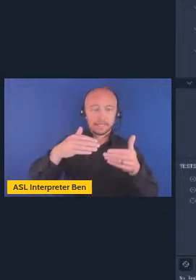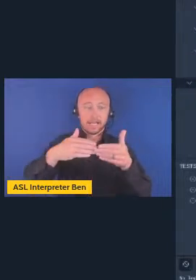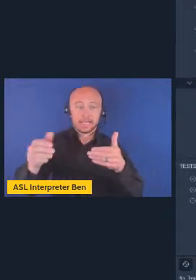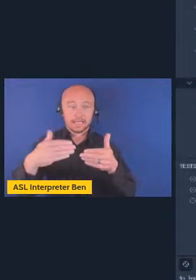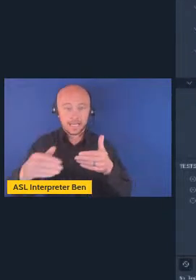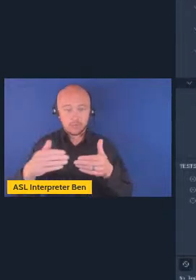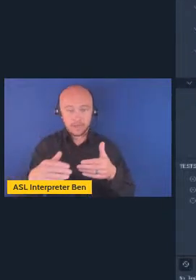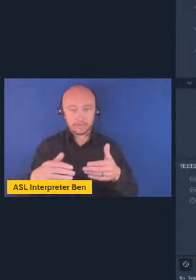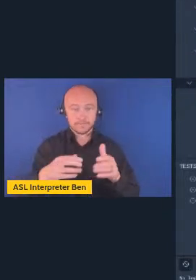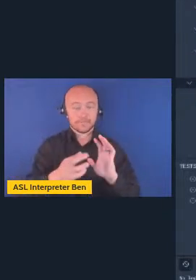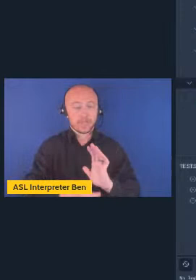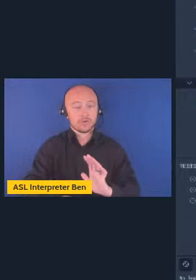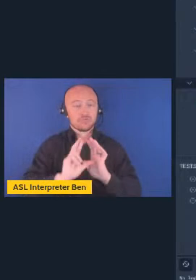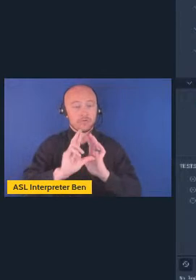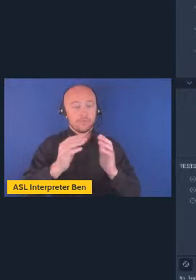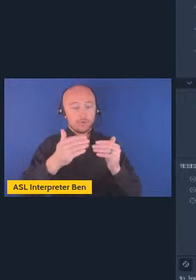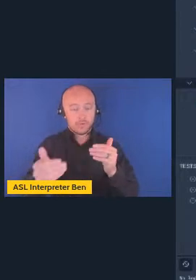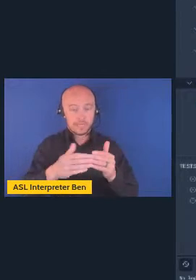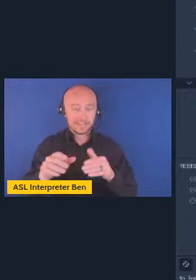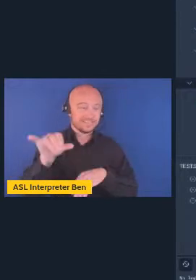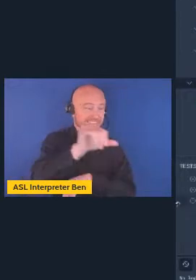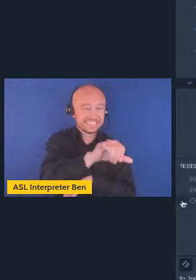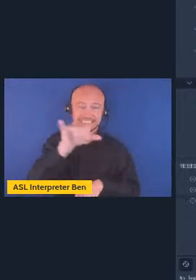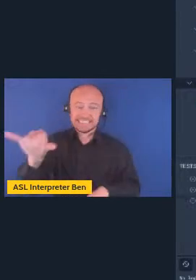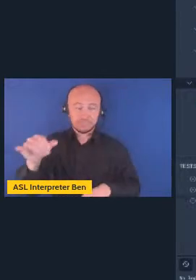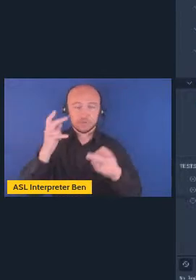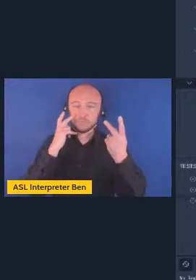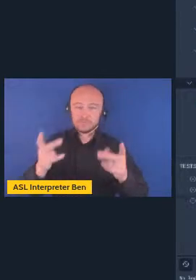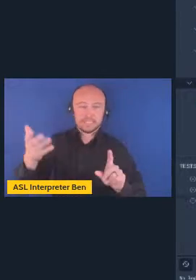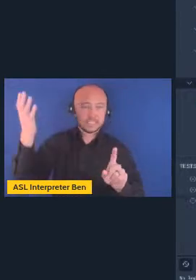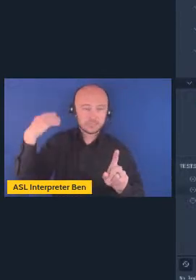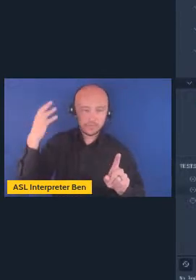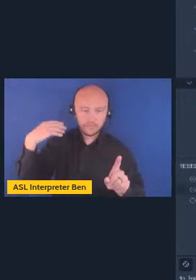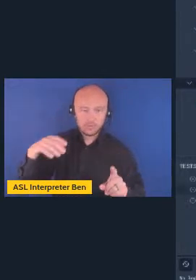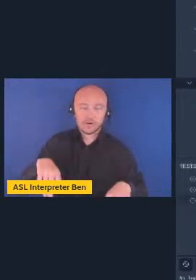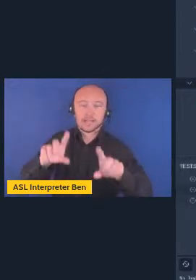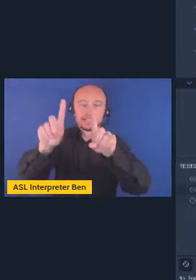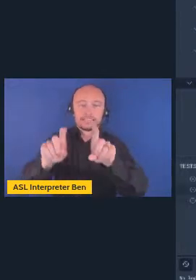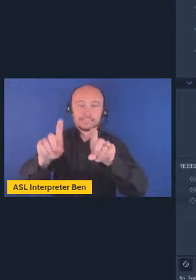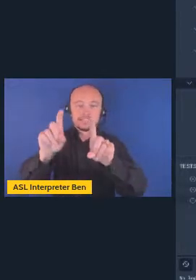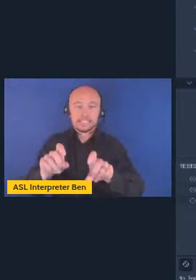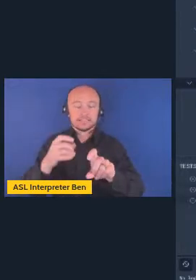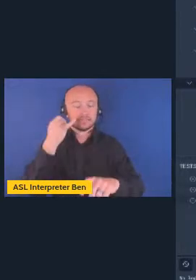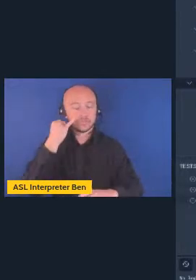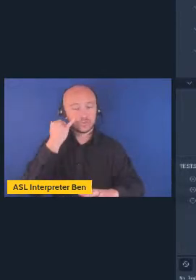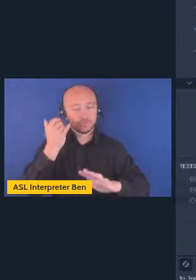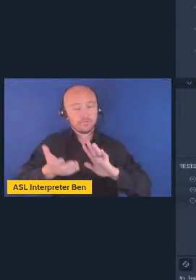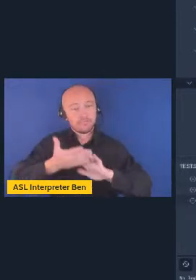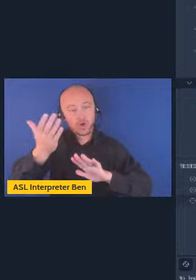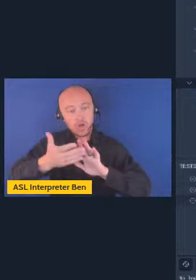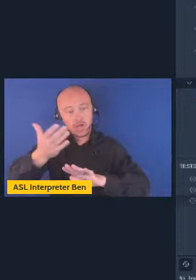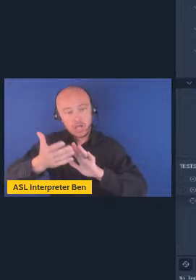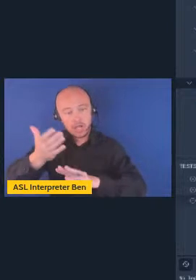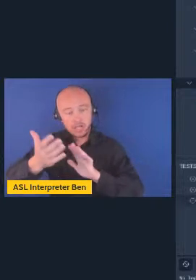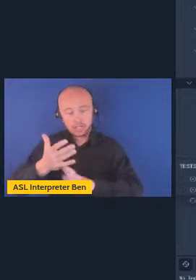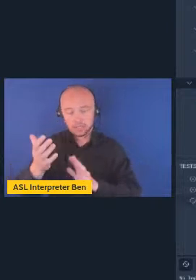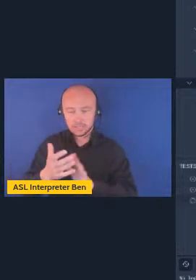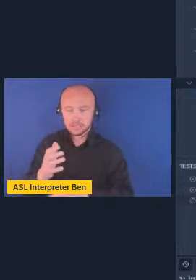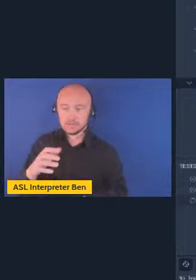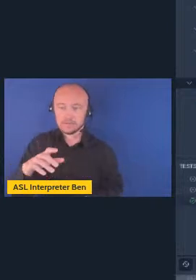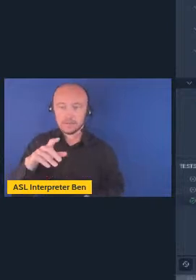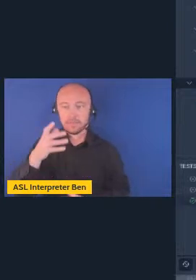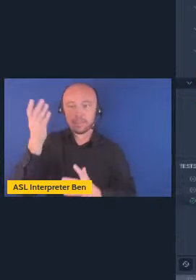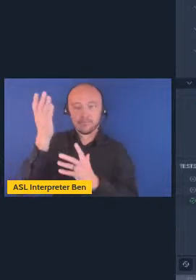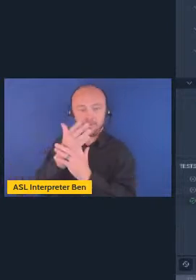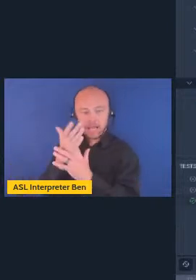go over this API gateway. This is the simulator. We've shown this before. I can run my test here. So if I run update in the file,